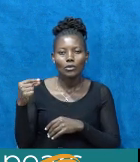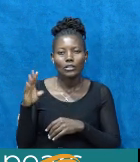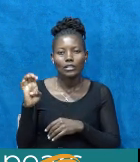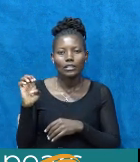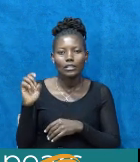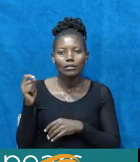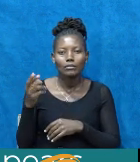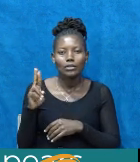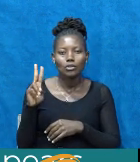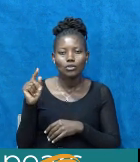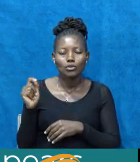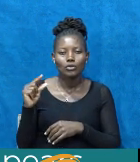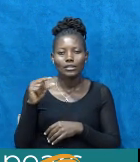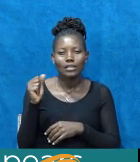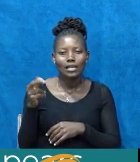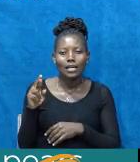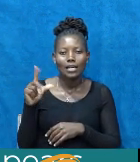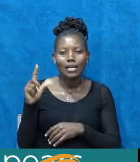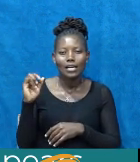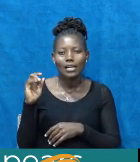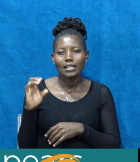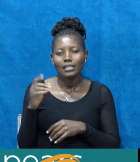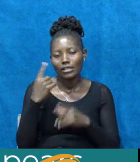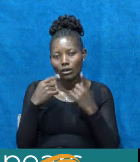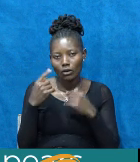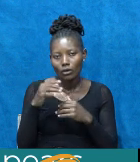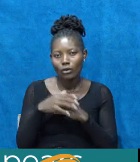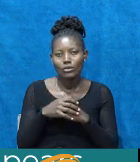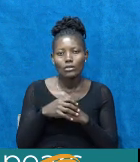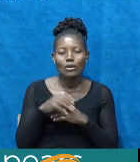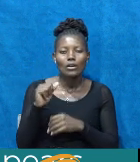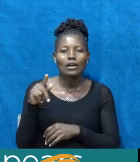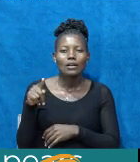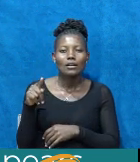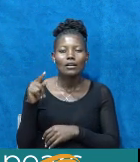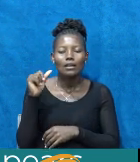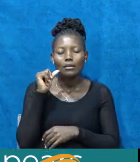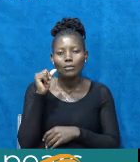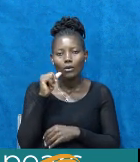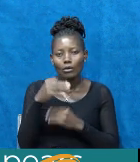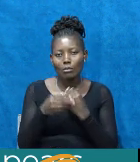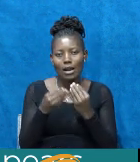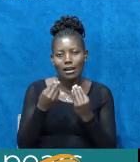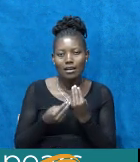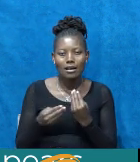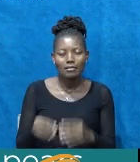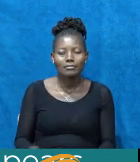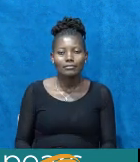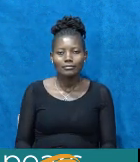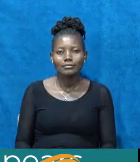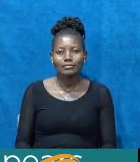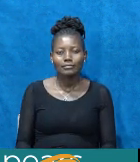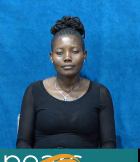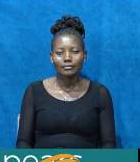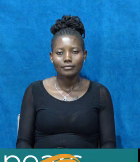include green leafy vegetables, beetroot, garlic, onions, apples, bananas, and pears.